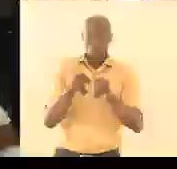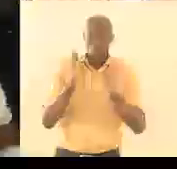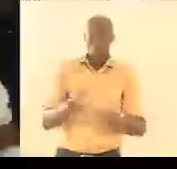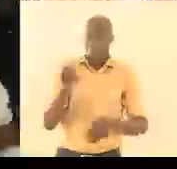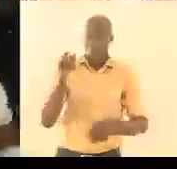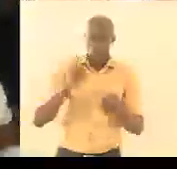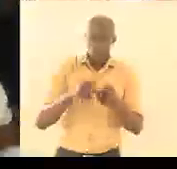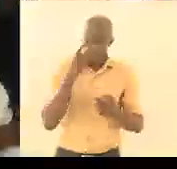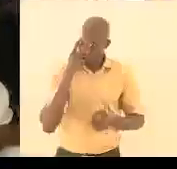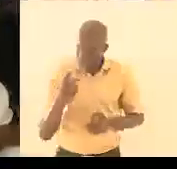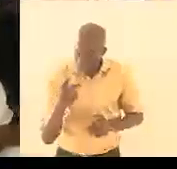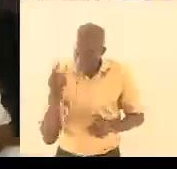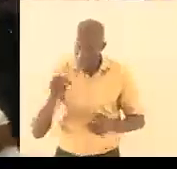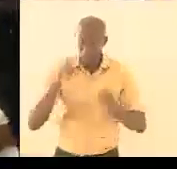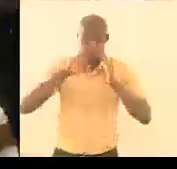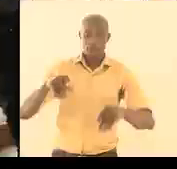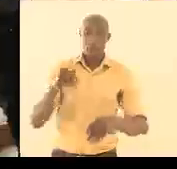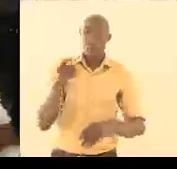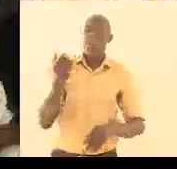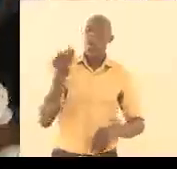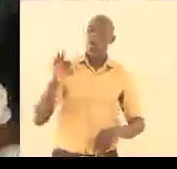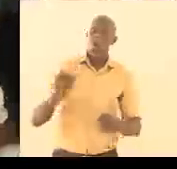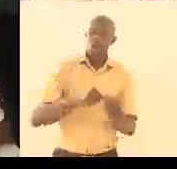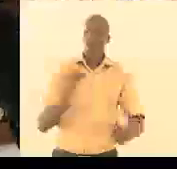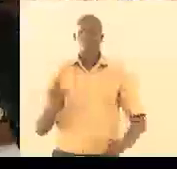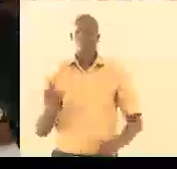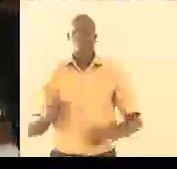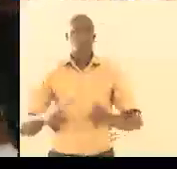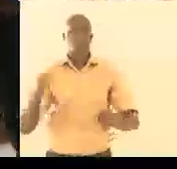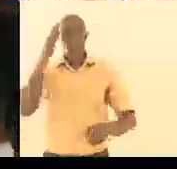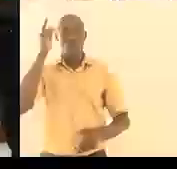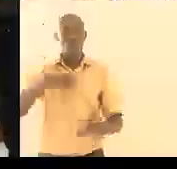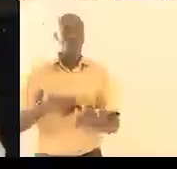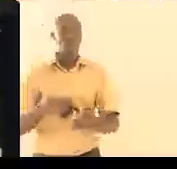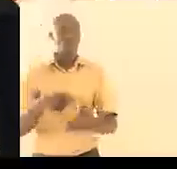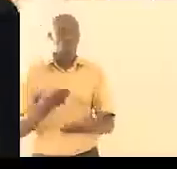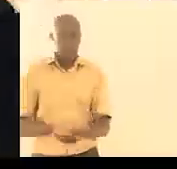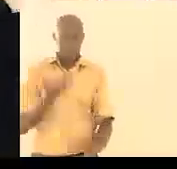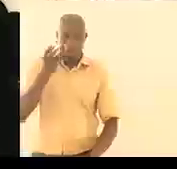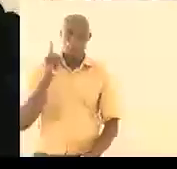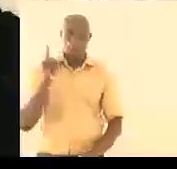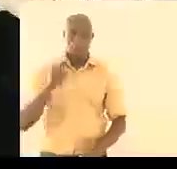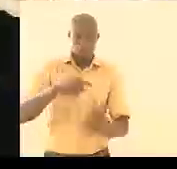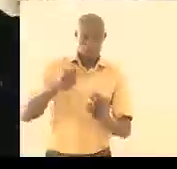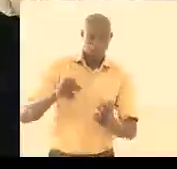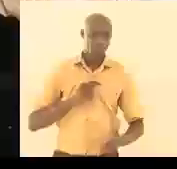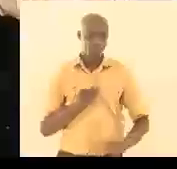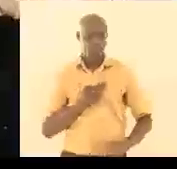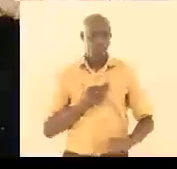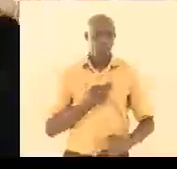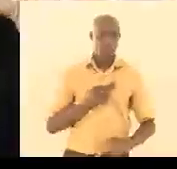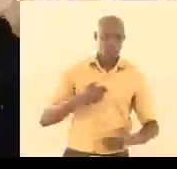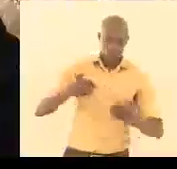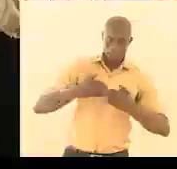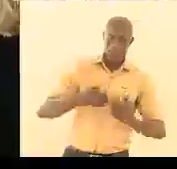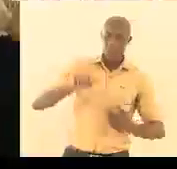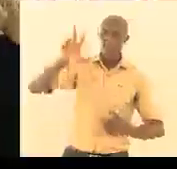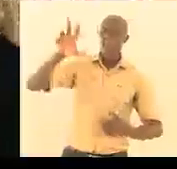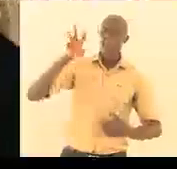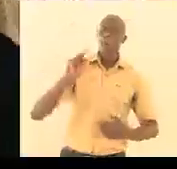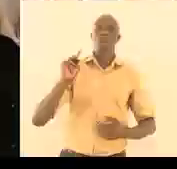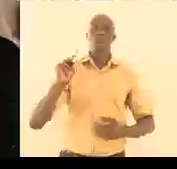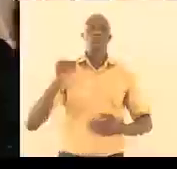see the houses of everyone. But you know what the rich ones among us do? They have a 3-meter